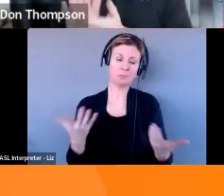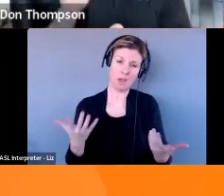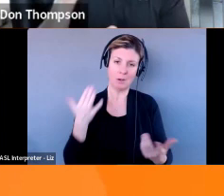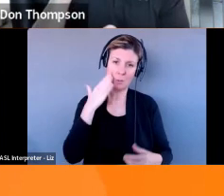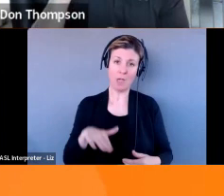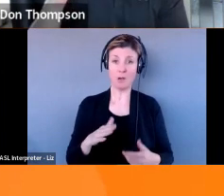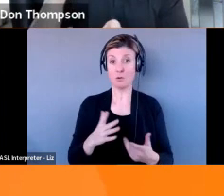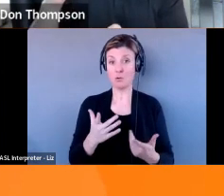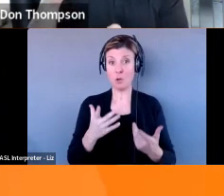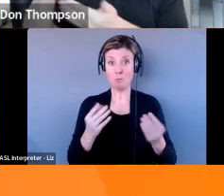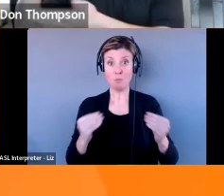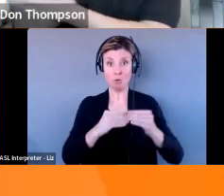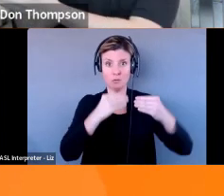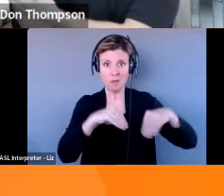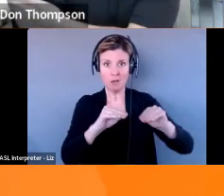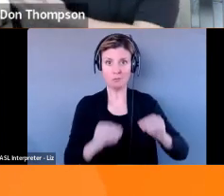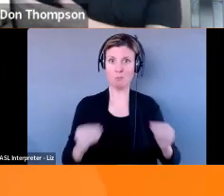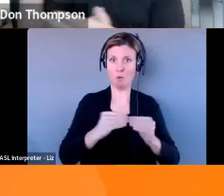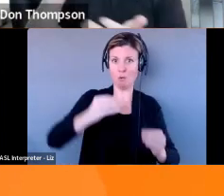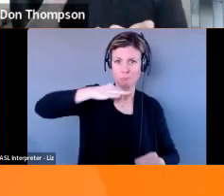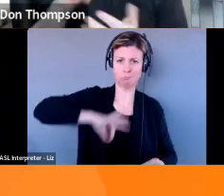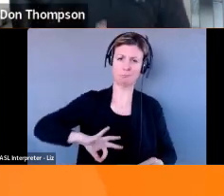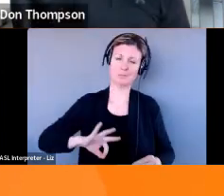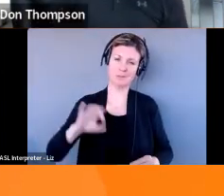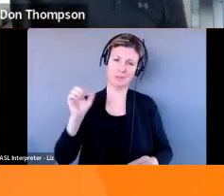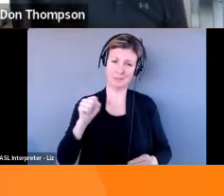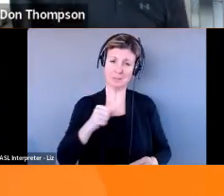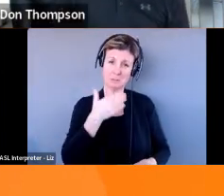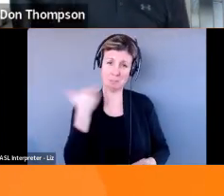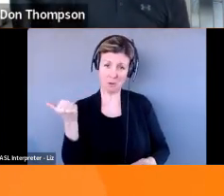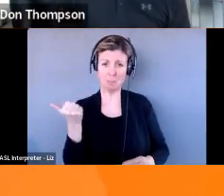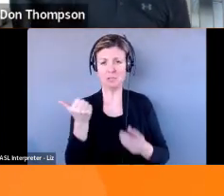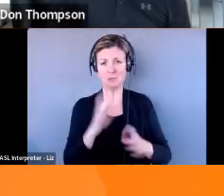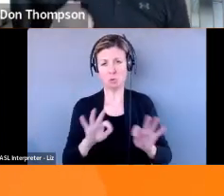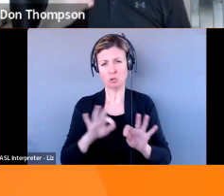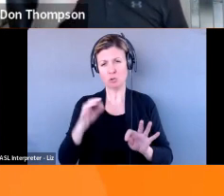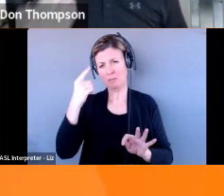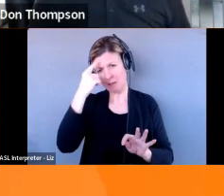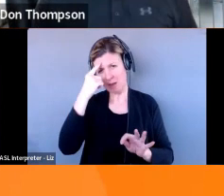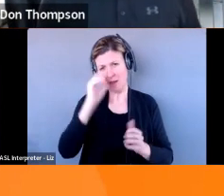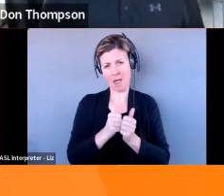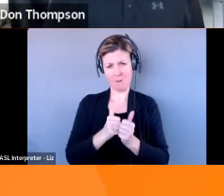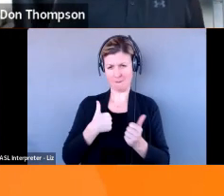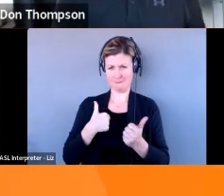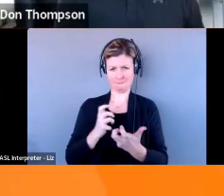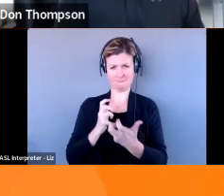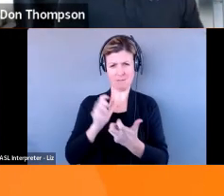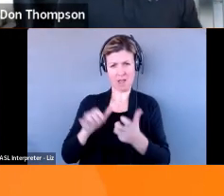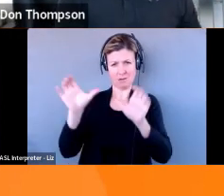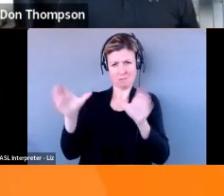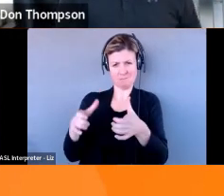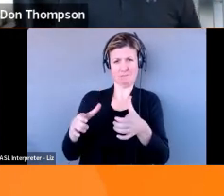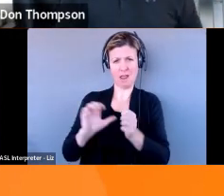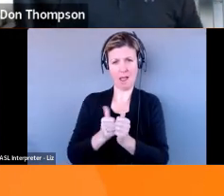but we have to stay true to who we are and where we fit across all channels when we're thinking about this. I have one client where we